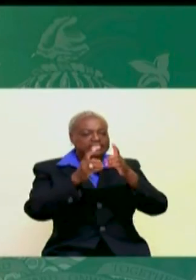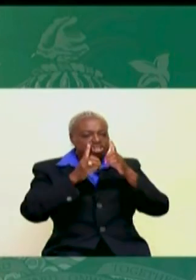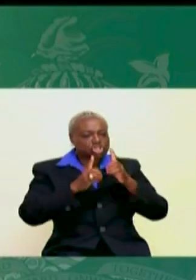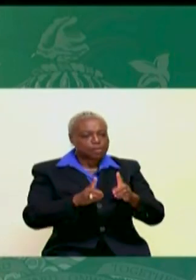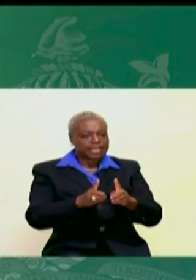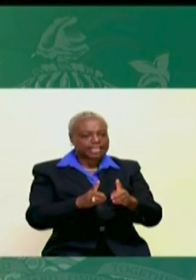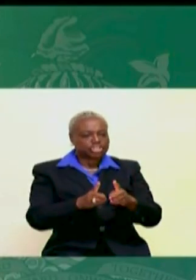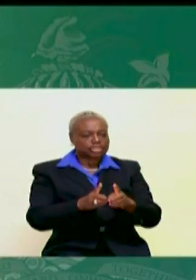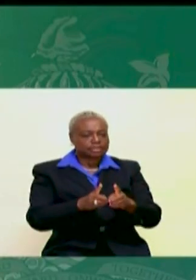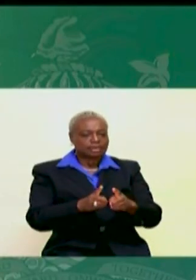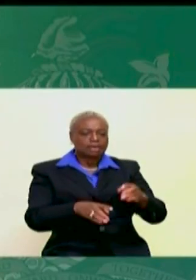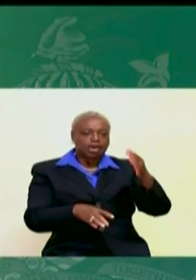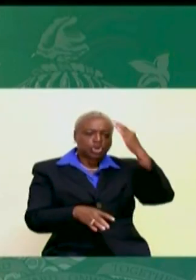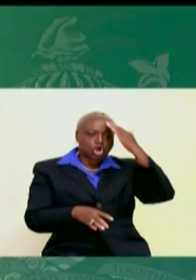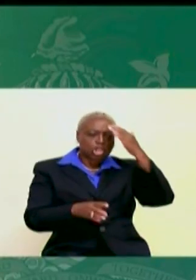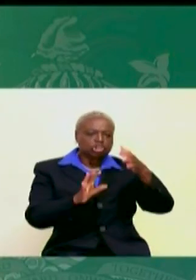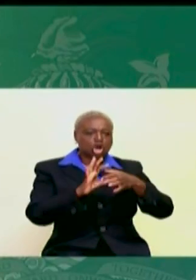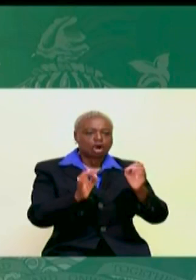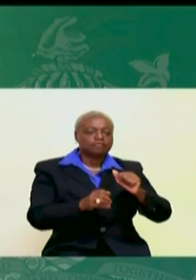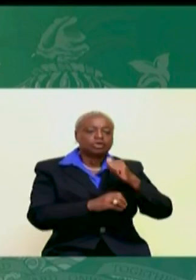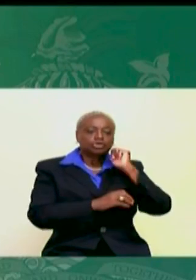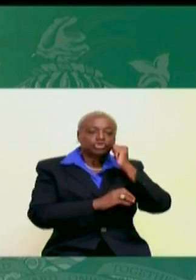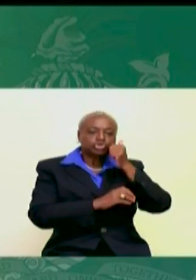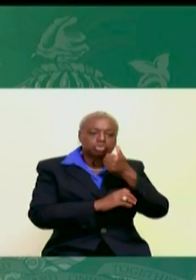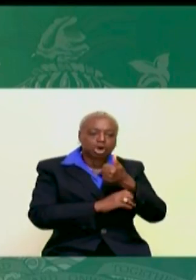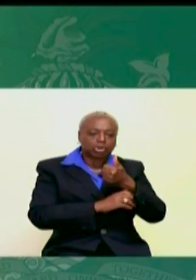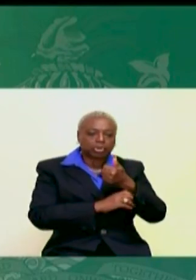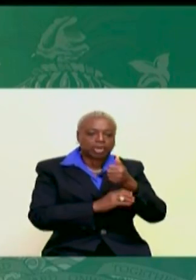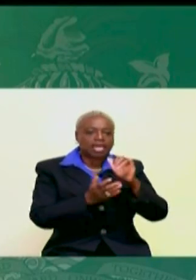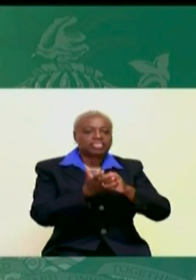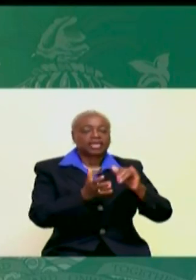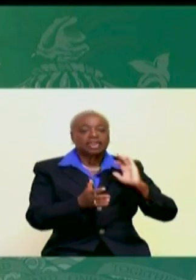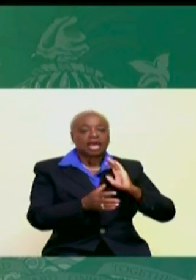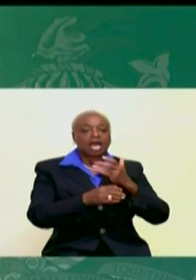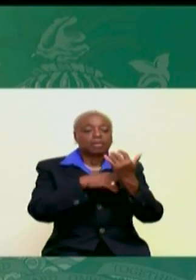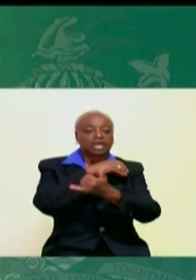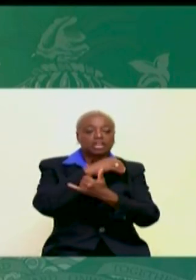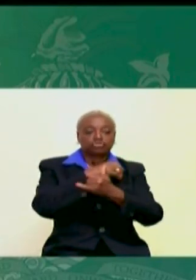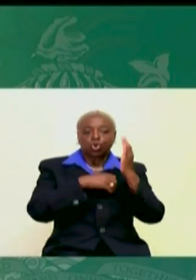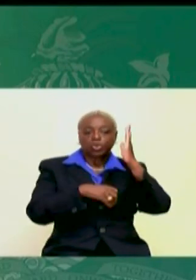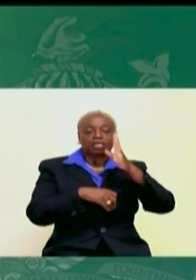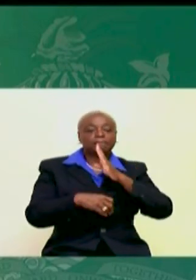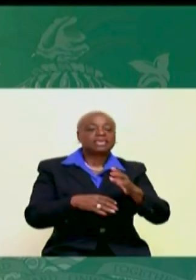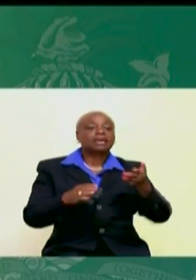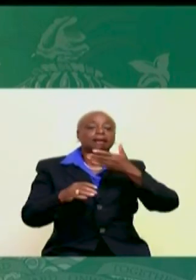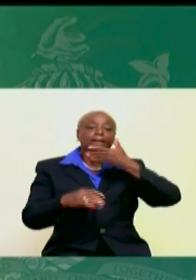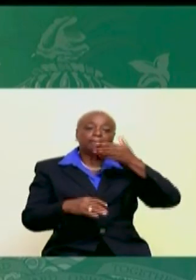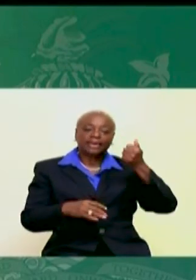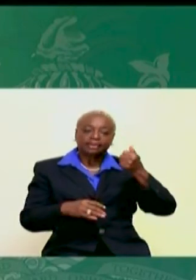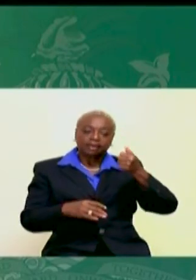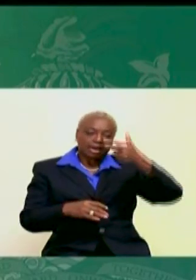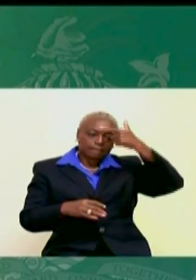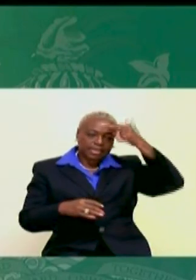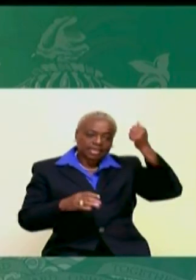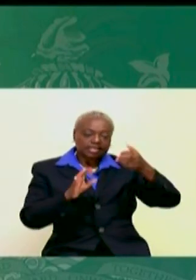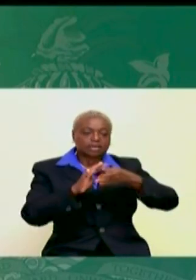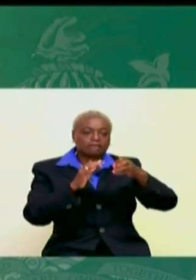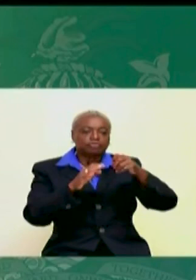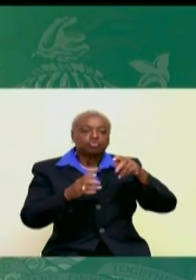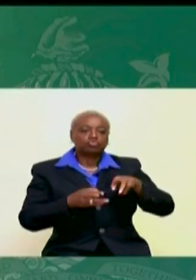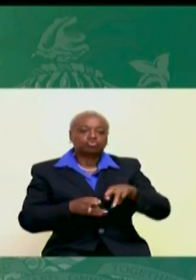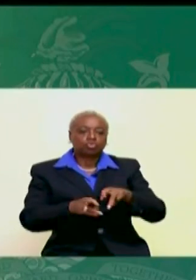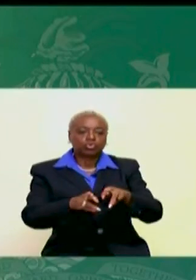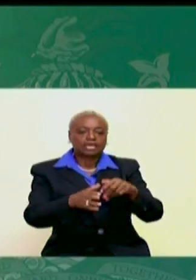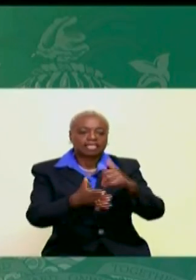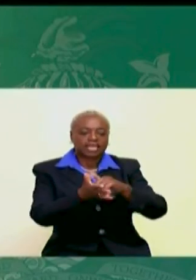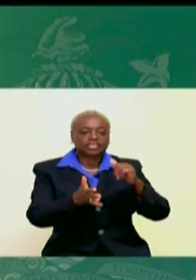with a knowledge of tomorrow that our country is going to be even that much better because of the route that we've taken. And